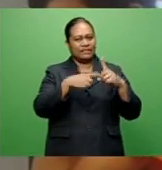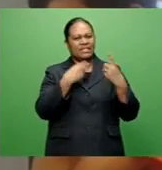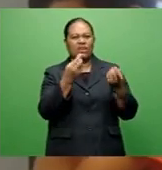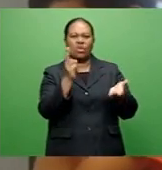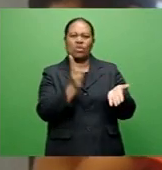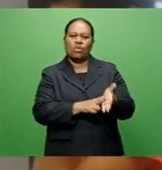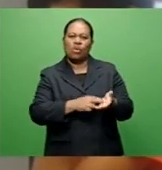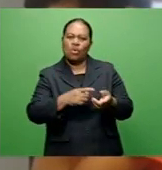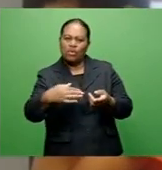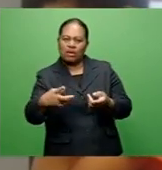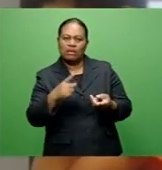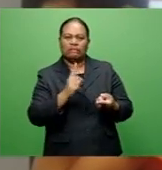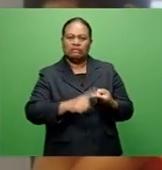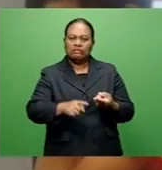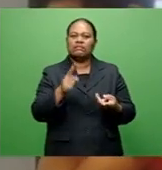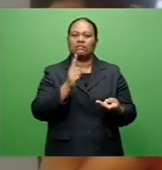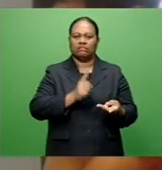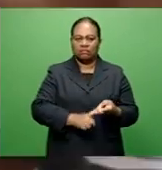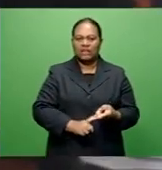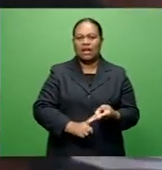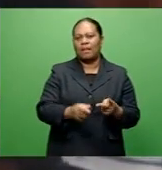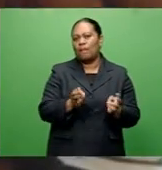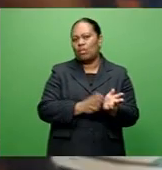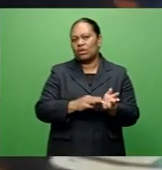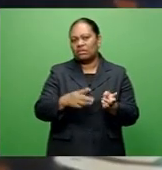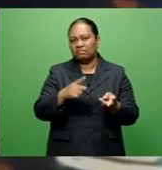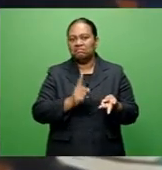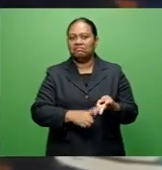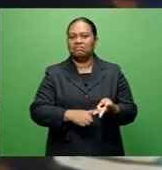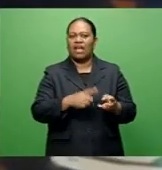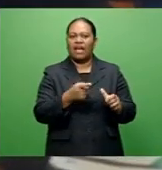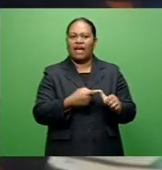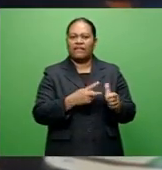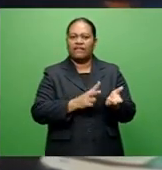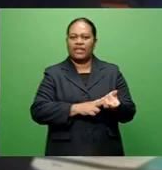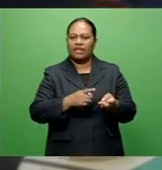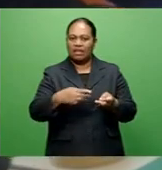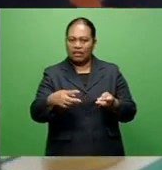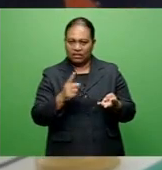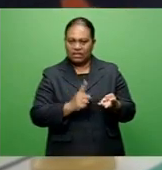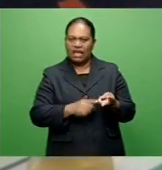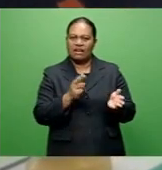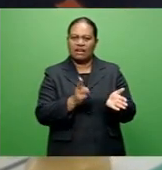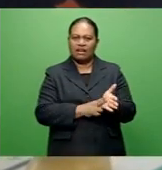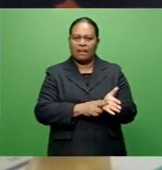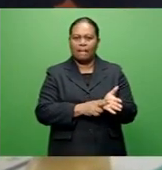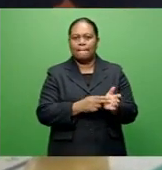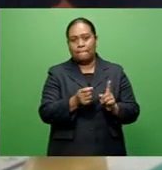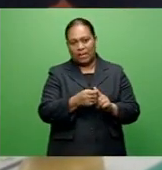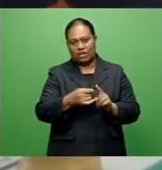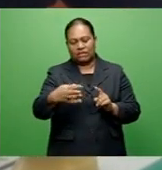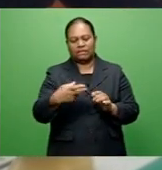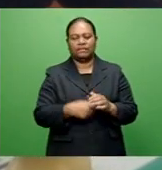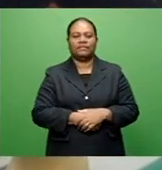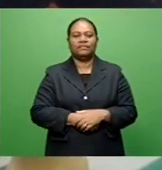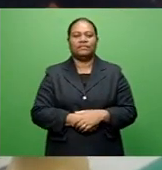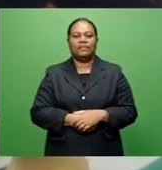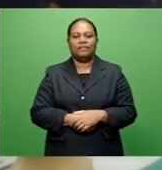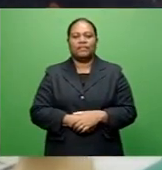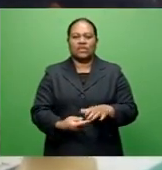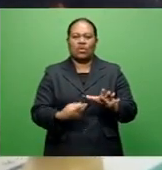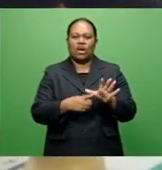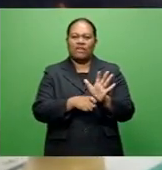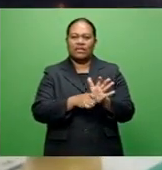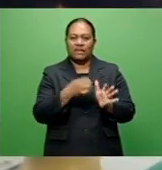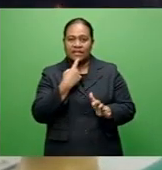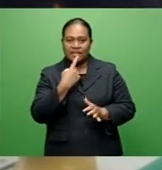Division like Noel Andrikula, Mukesh Paranthaman, Avinesh Nadan and Prashil Prakash. Arvind